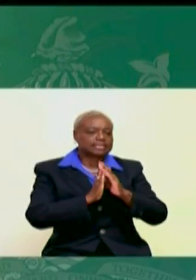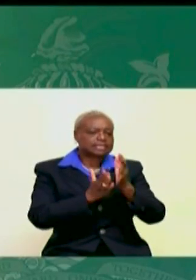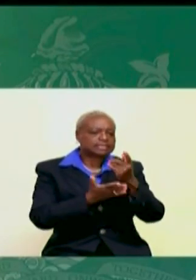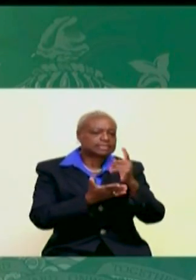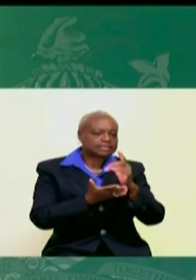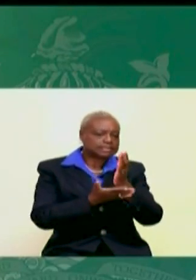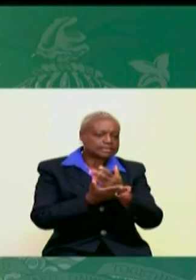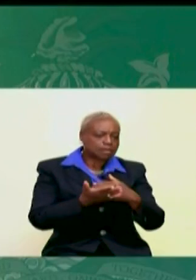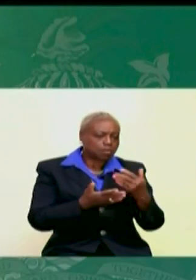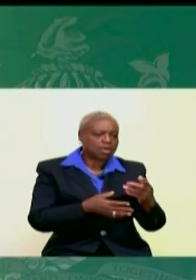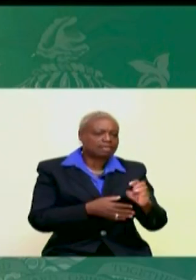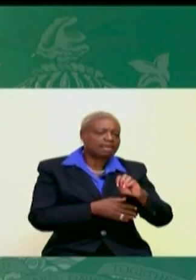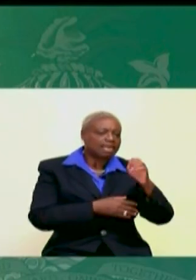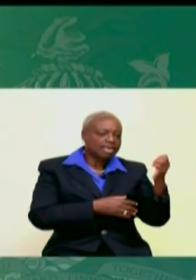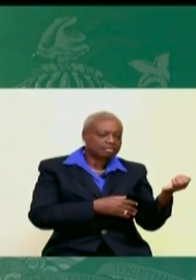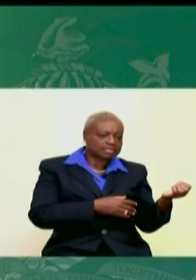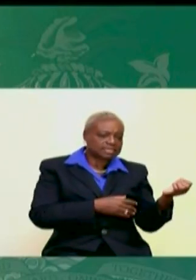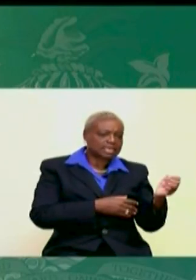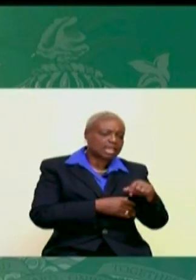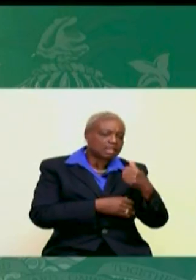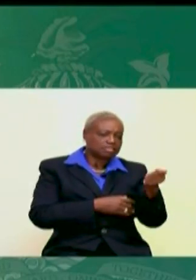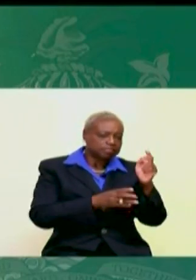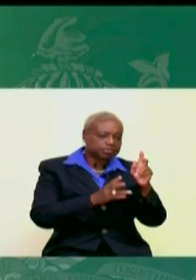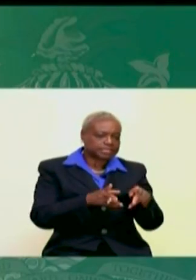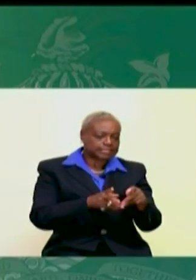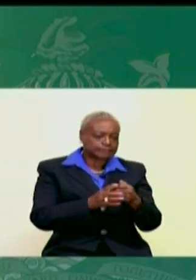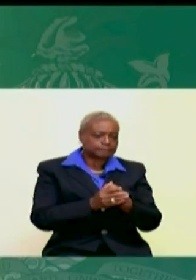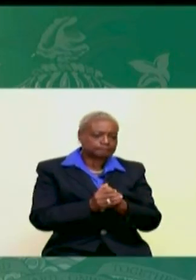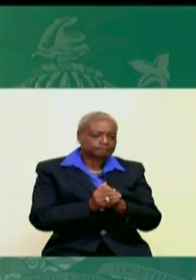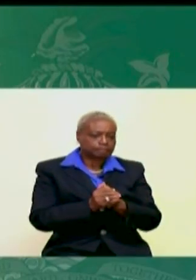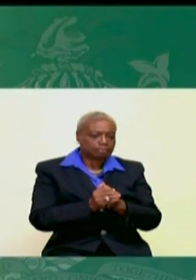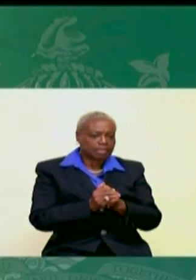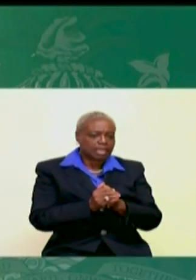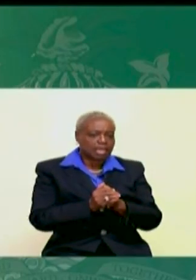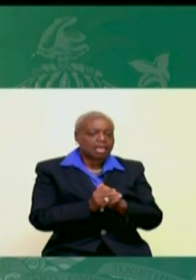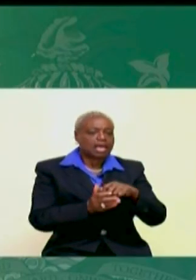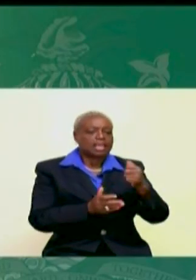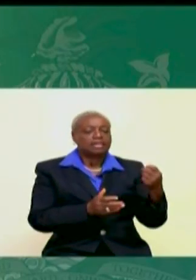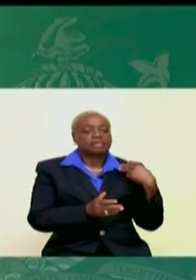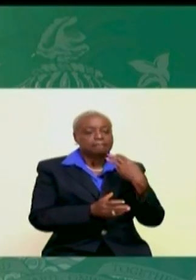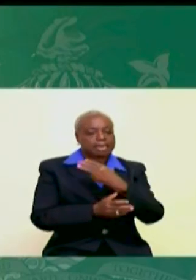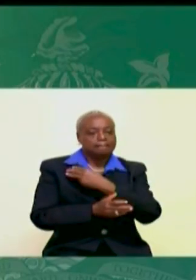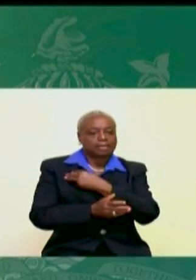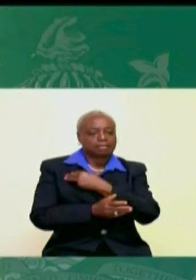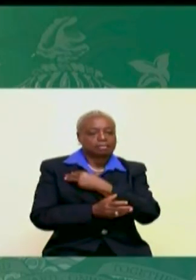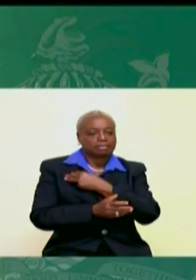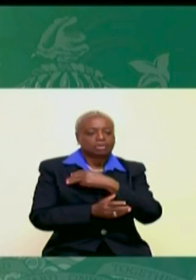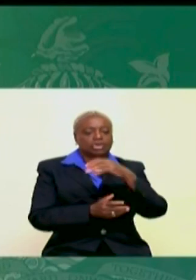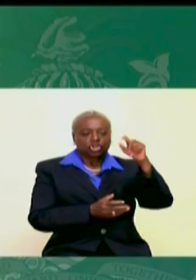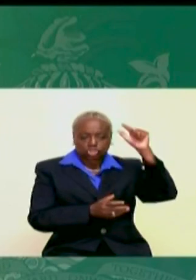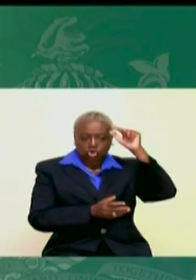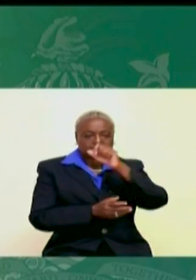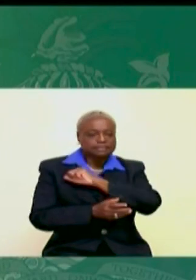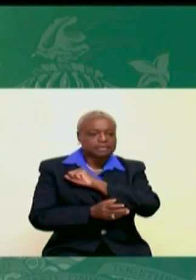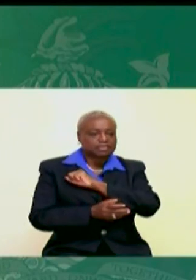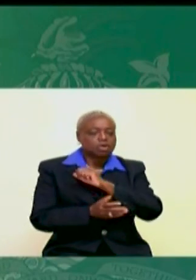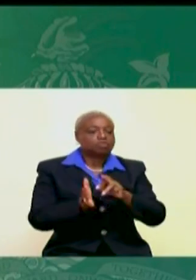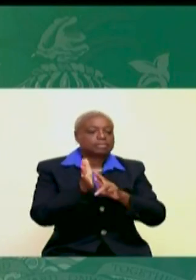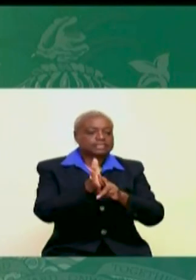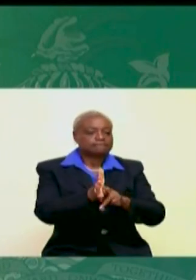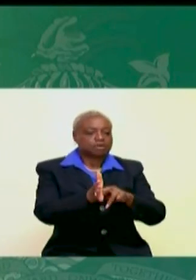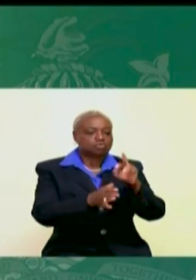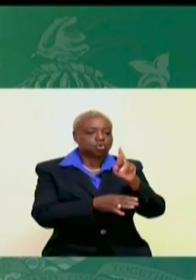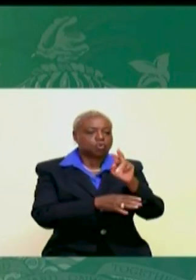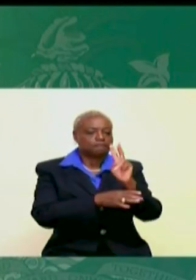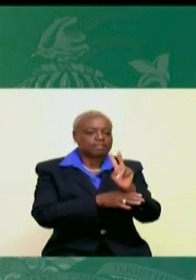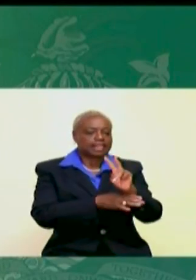someone else. And then, of course, another member, she quotes George Smith, representative for rural Village